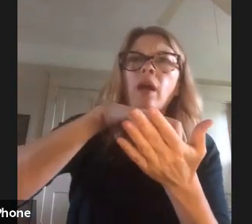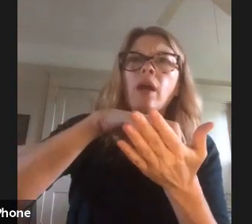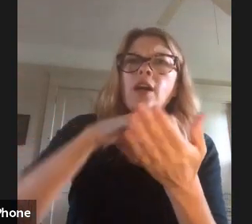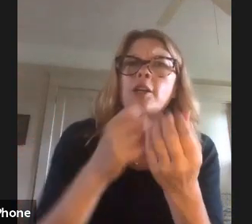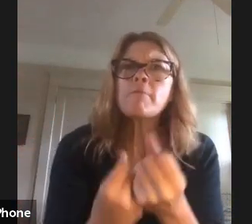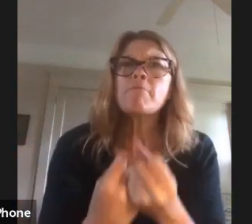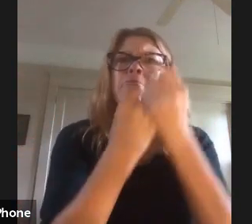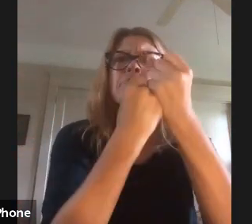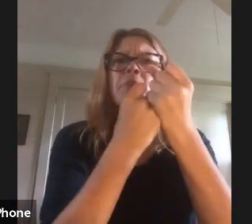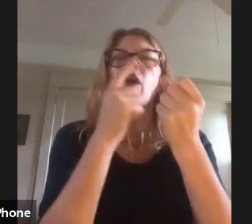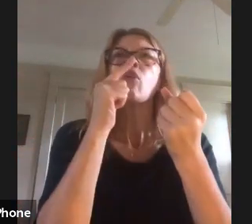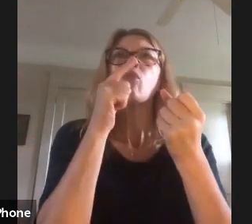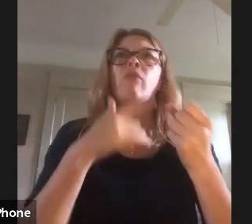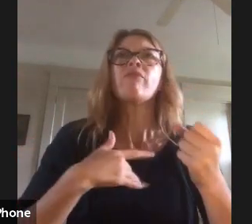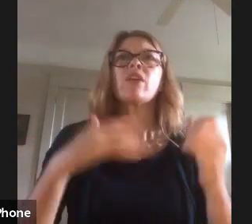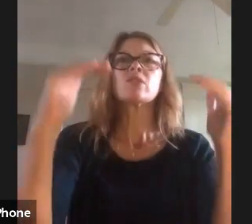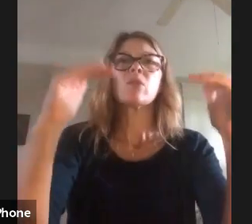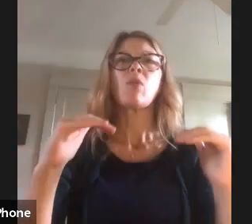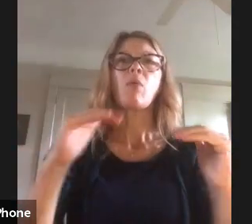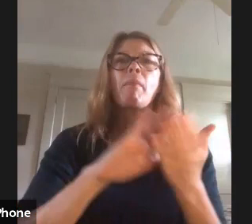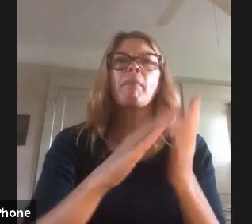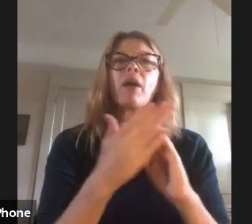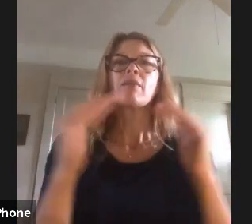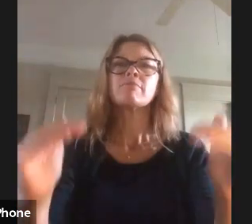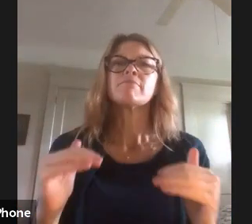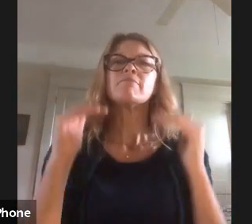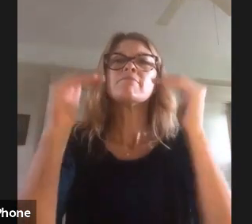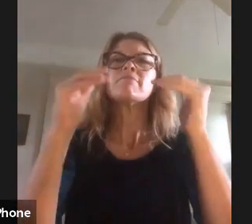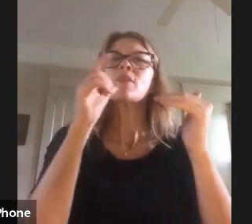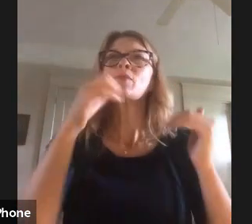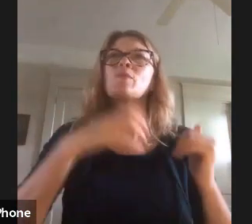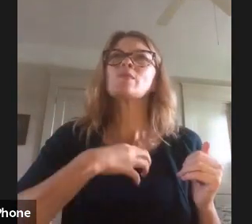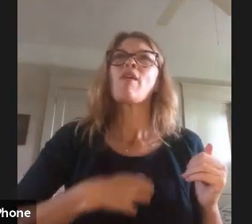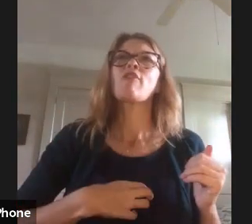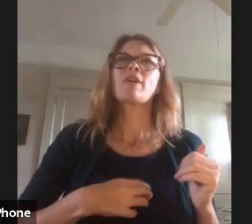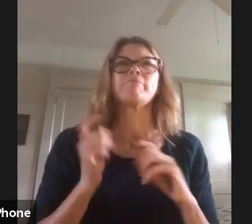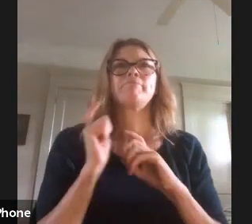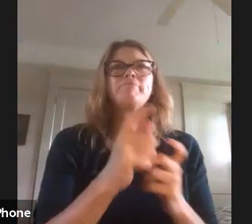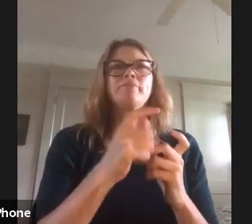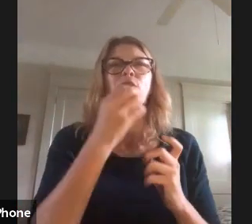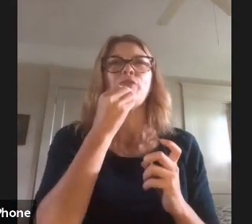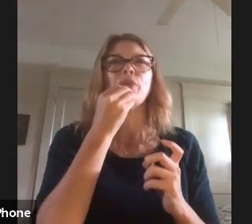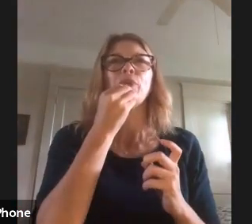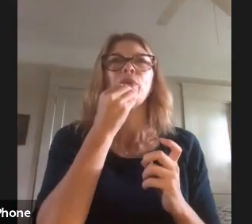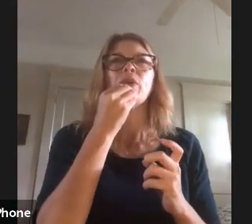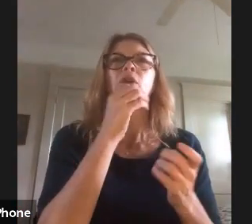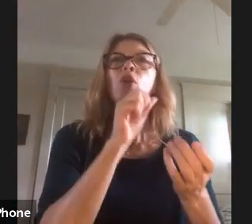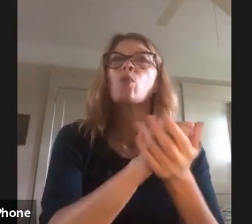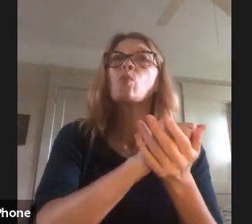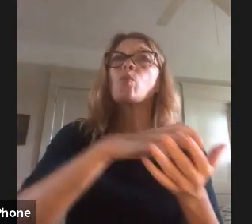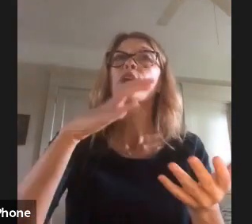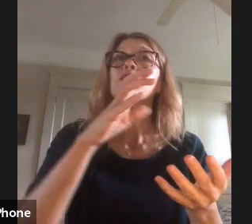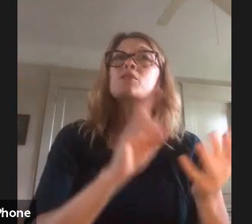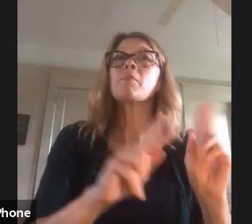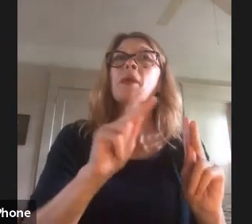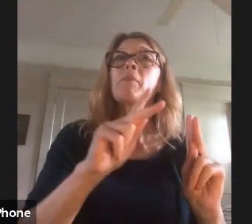lowly. He has filled the hungry with good things, and the rich he has sent away empty.